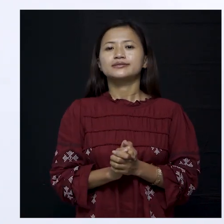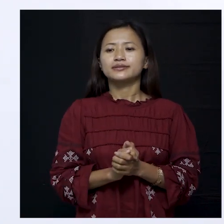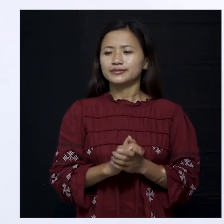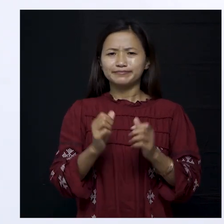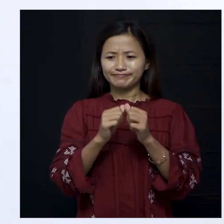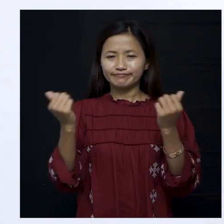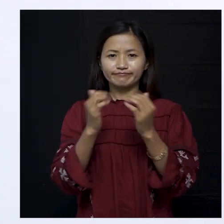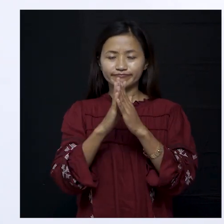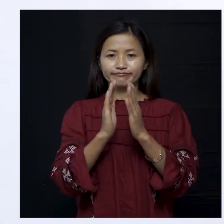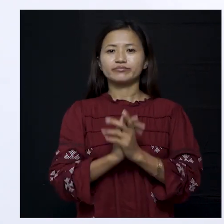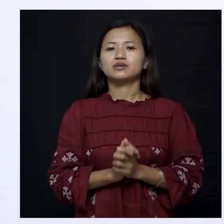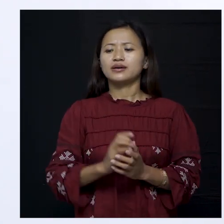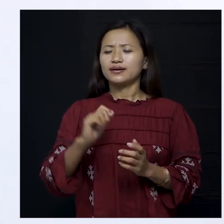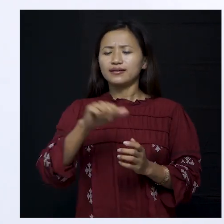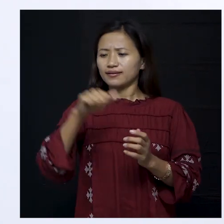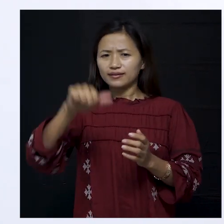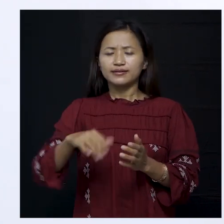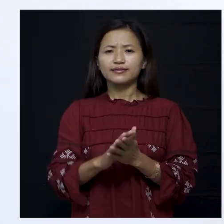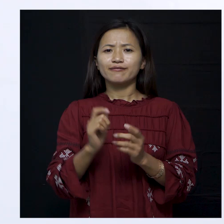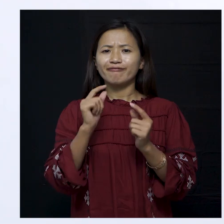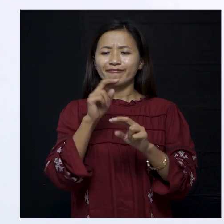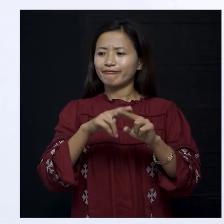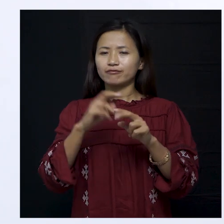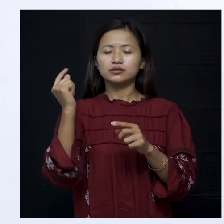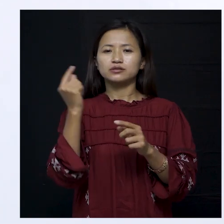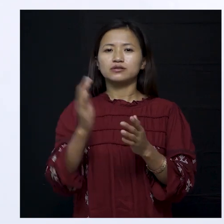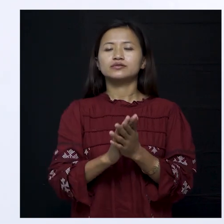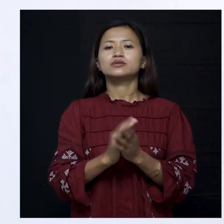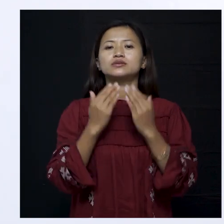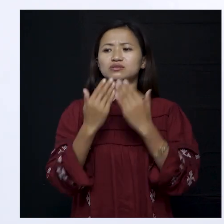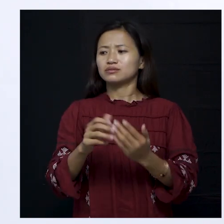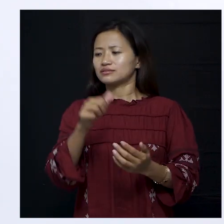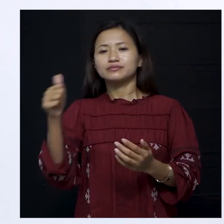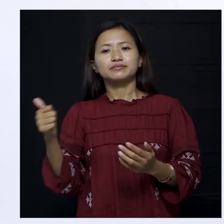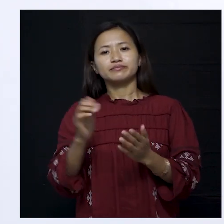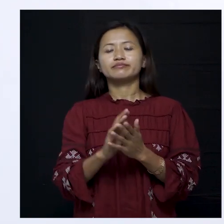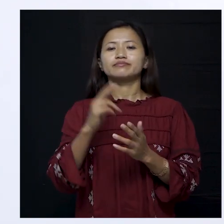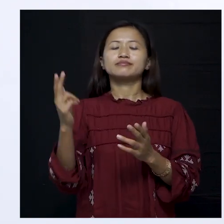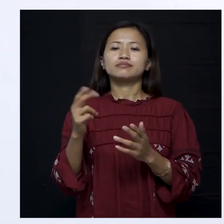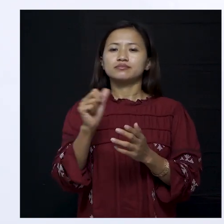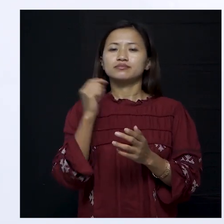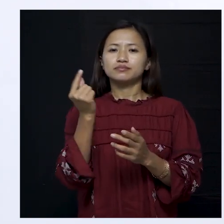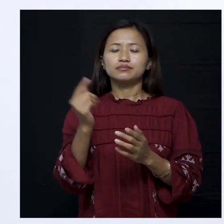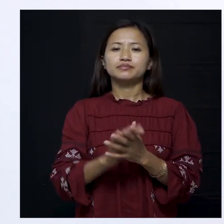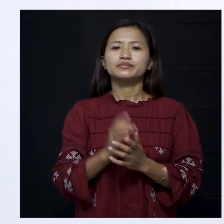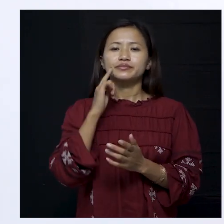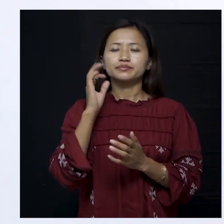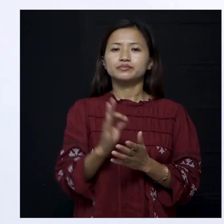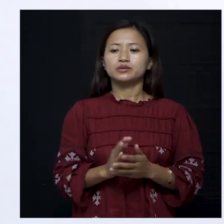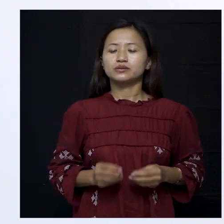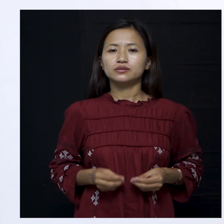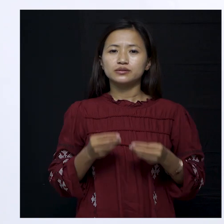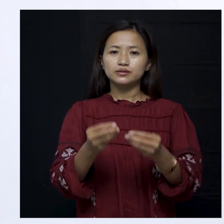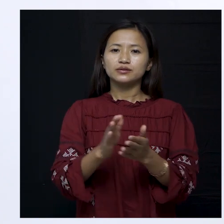any function of the school, or it may even be in some other functions. And you know that it is very important to give